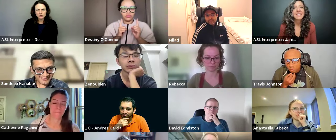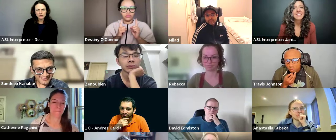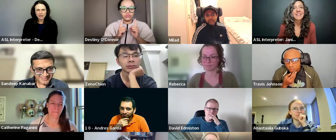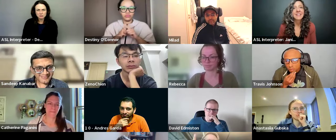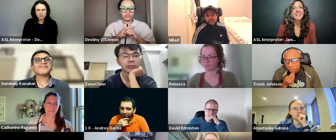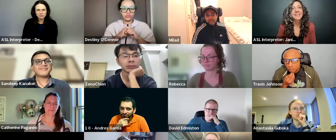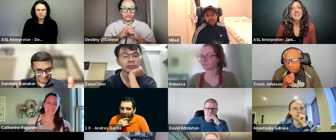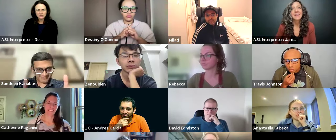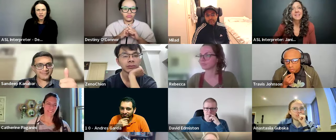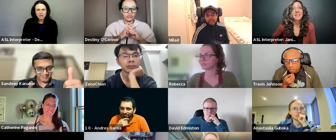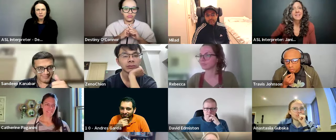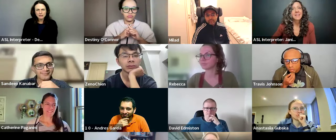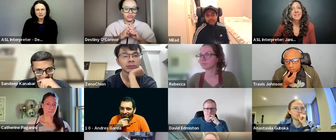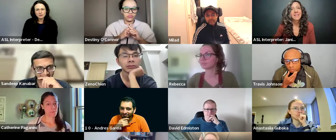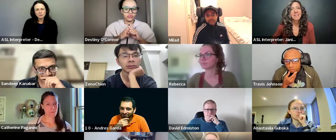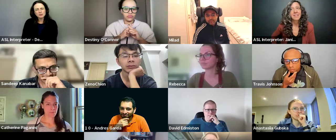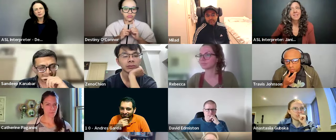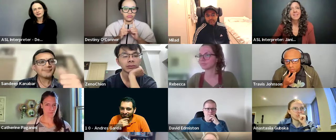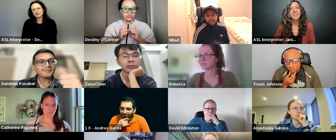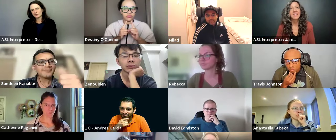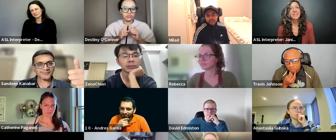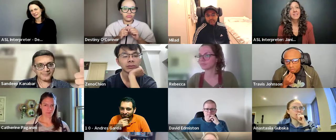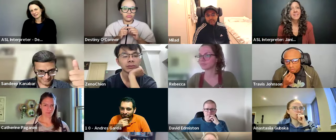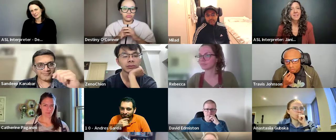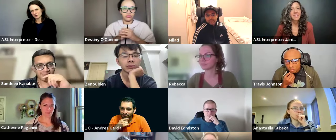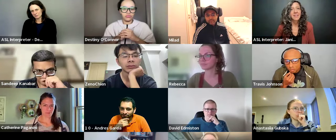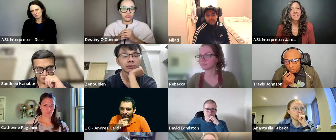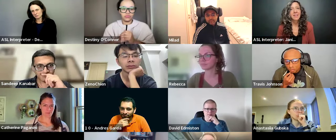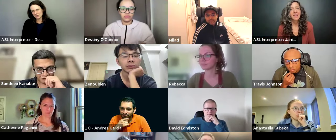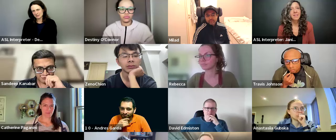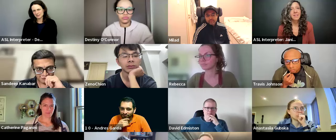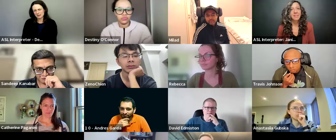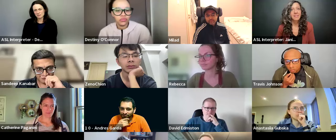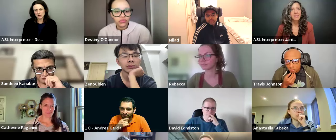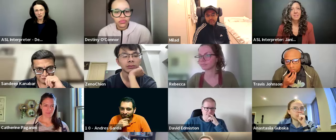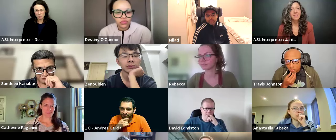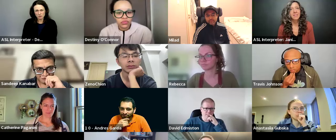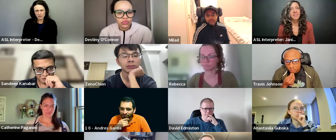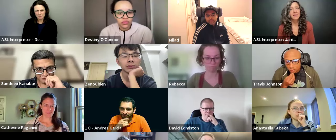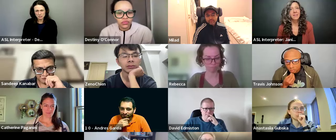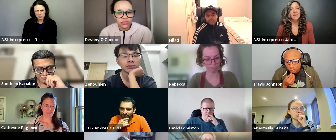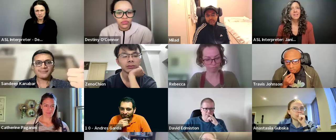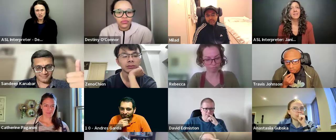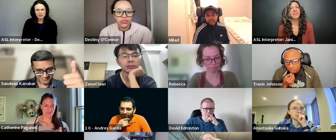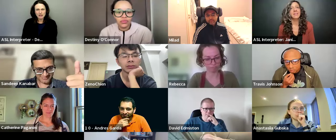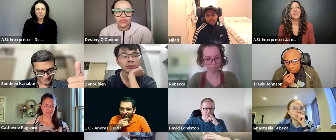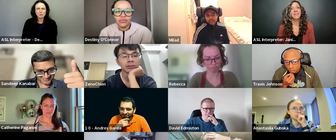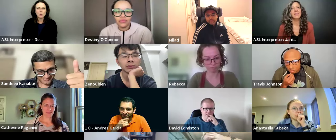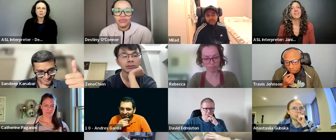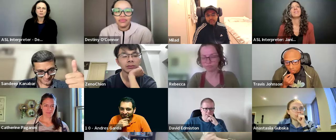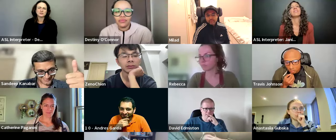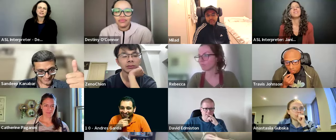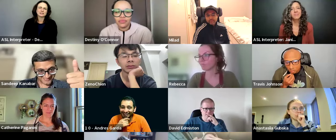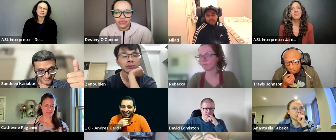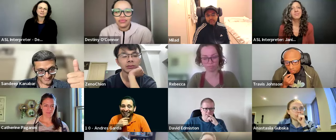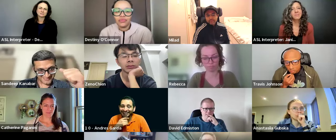will show you the caption button. But there's one really not so great piece. The huddle captions, they come up